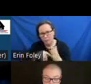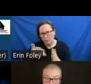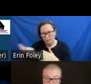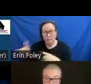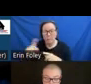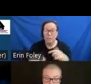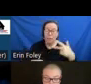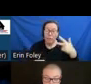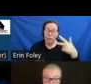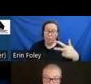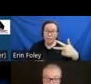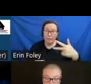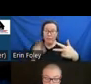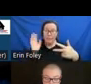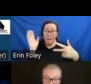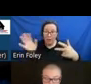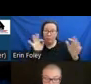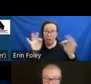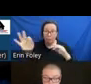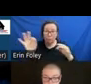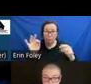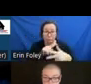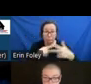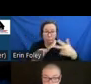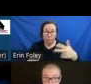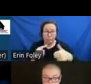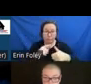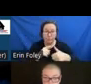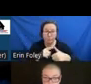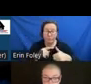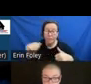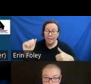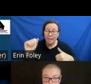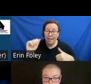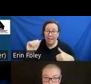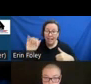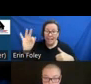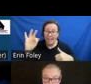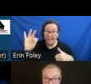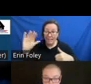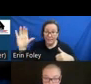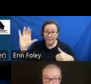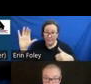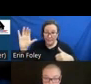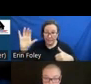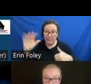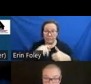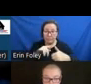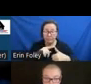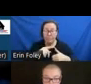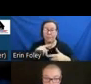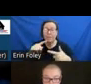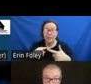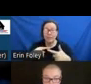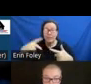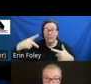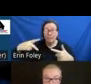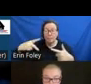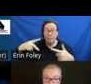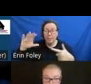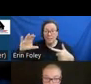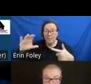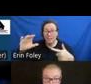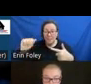The three I'm going to talk about are AFC, Personal Care Attendant, or